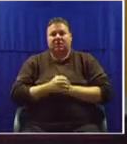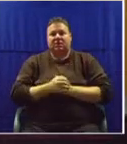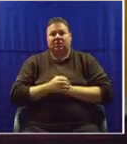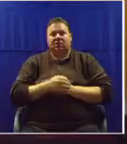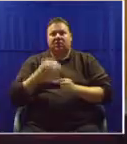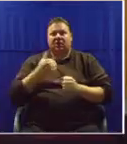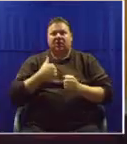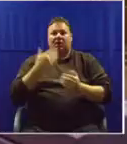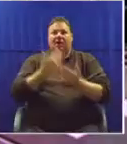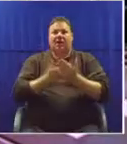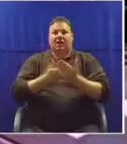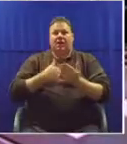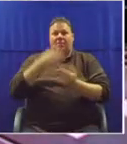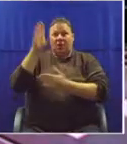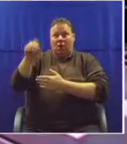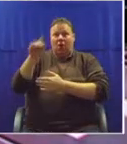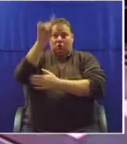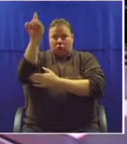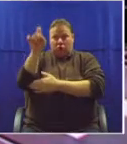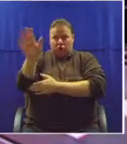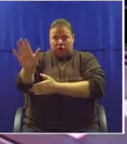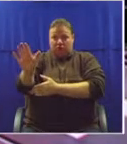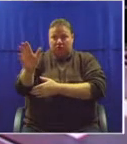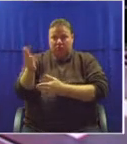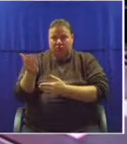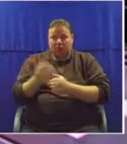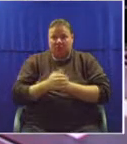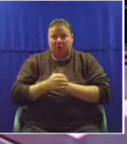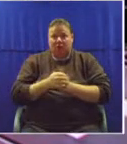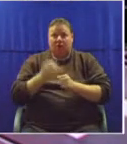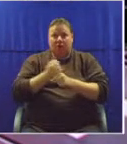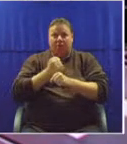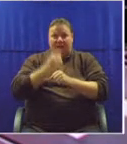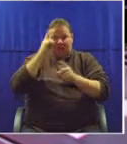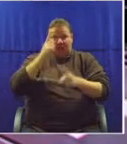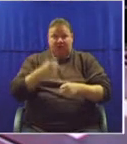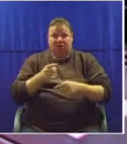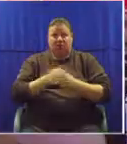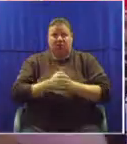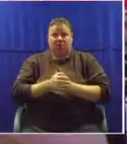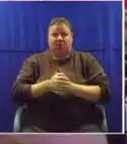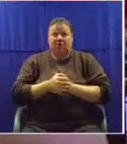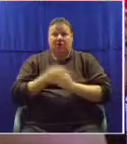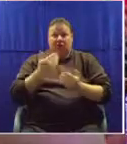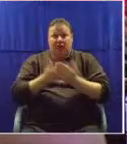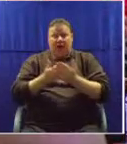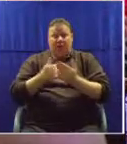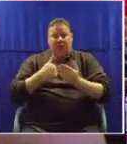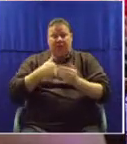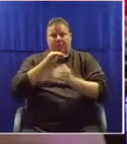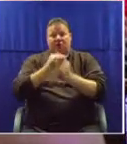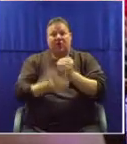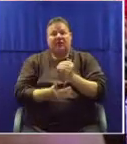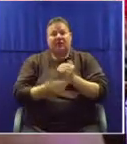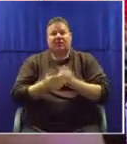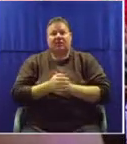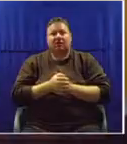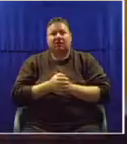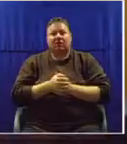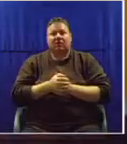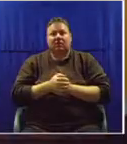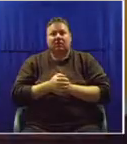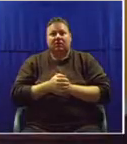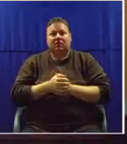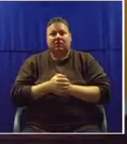question, House Chair? Did you make any ruling? But House Chair, can I be protected? I want clarity. You are protected, Honorable